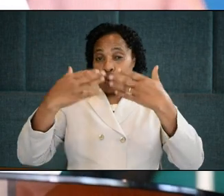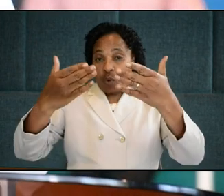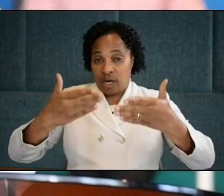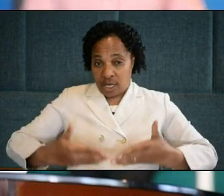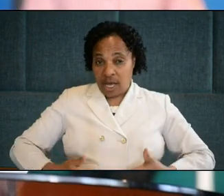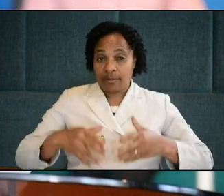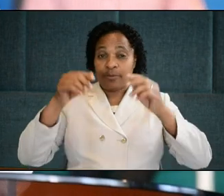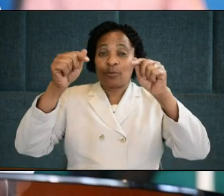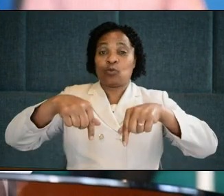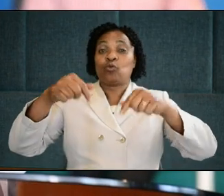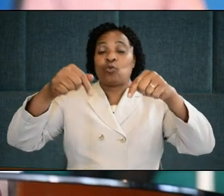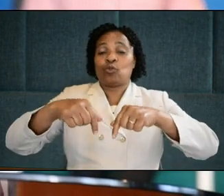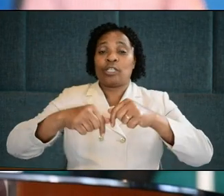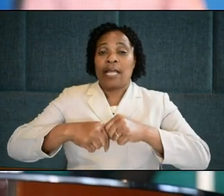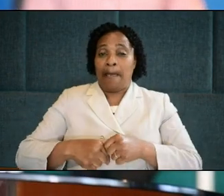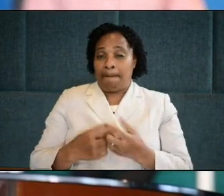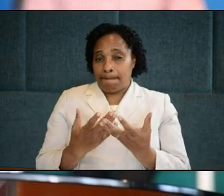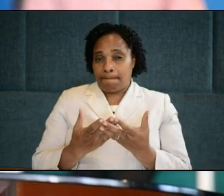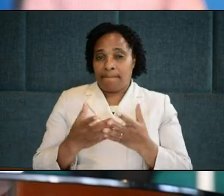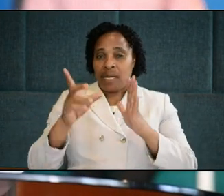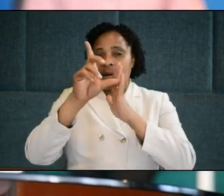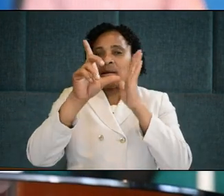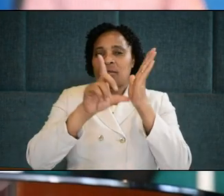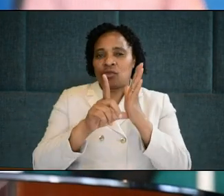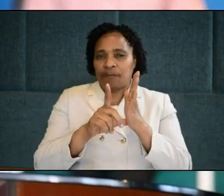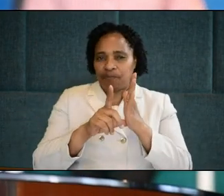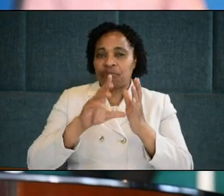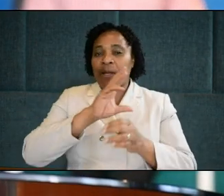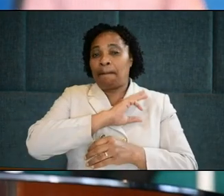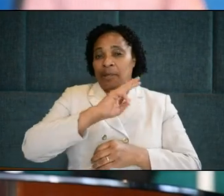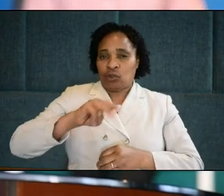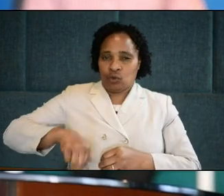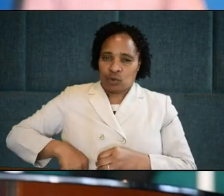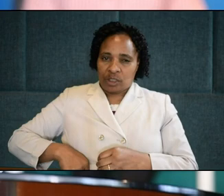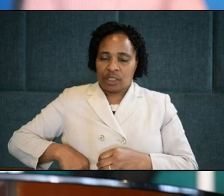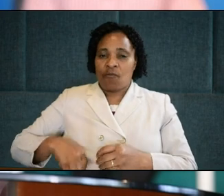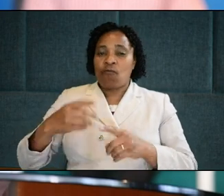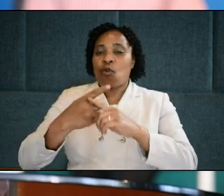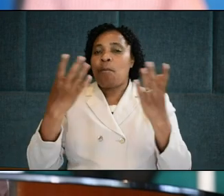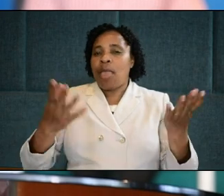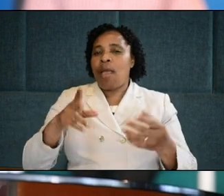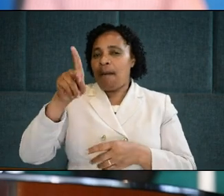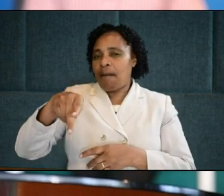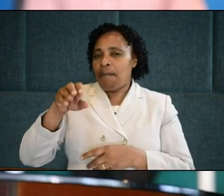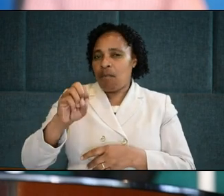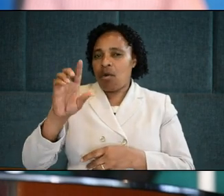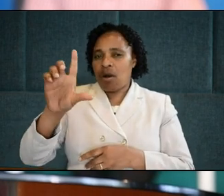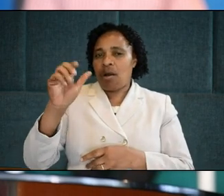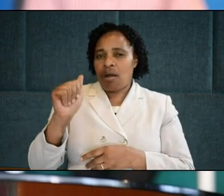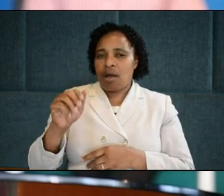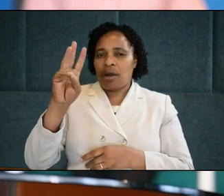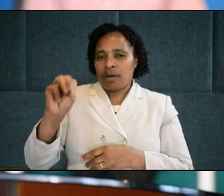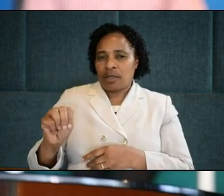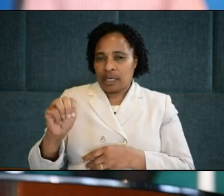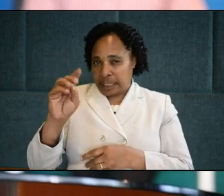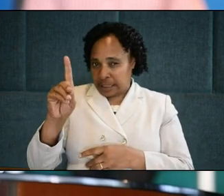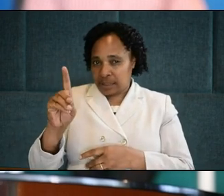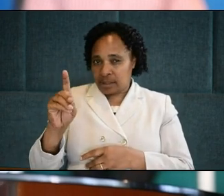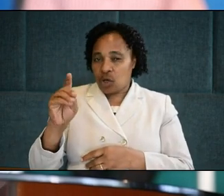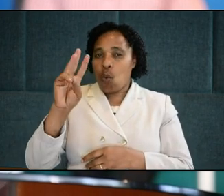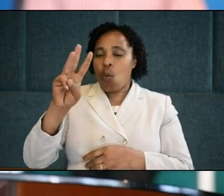Welcome to today's mission. Our mission is from Poland, the Warsaw Division. It's